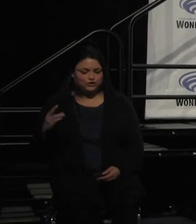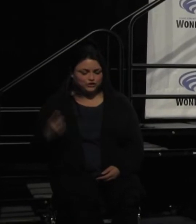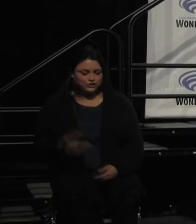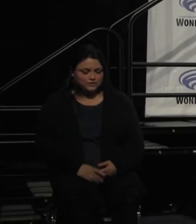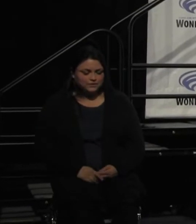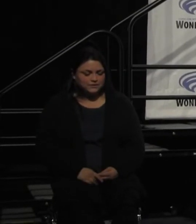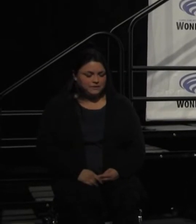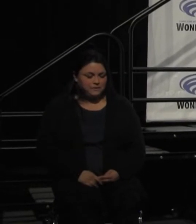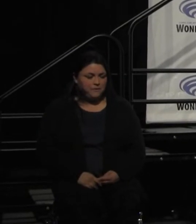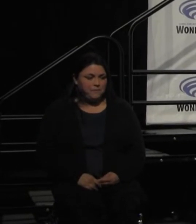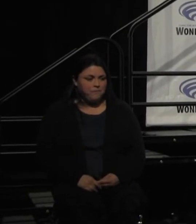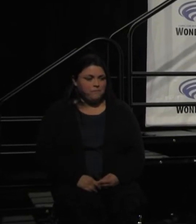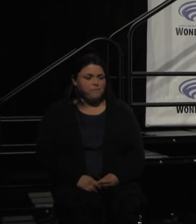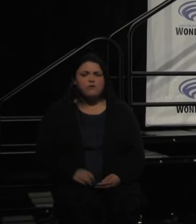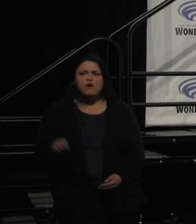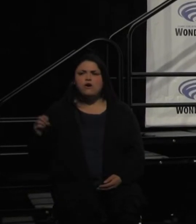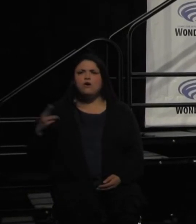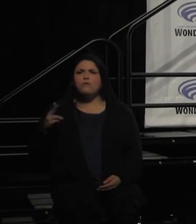Well,